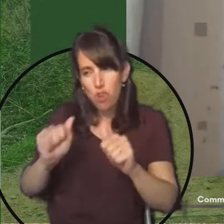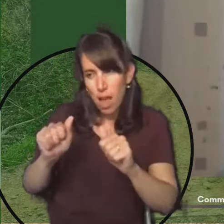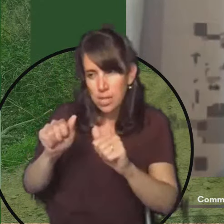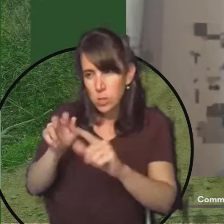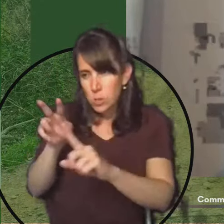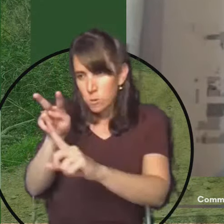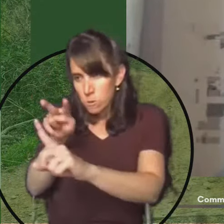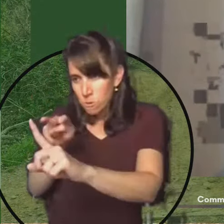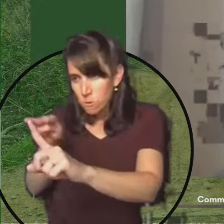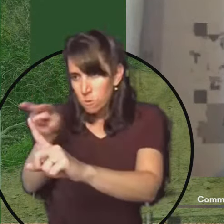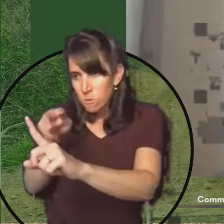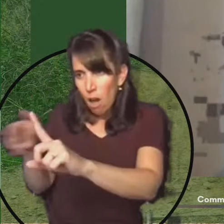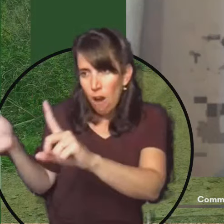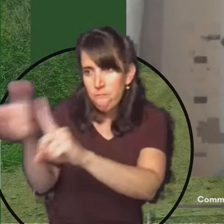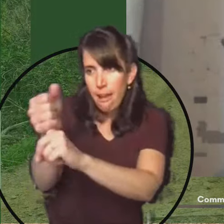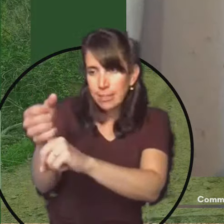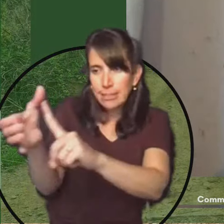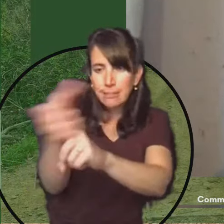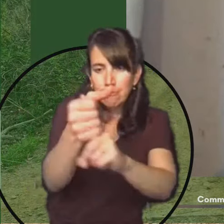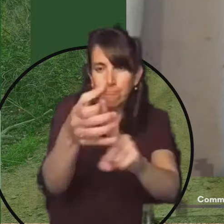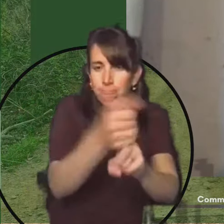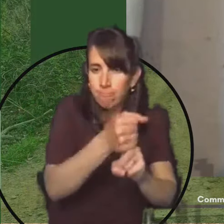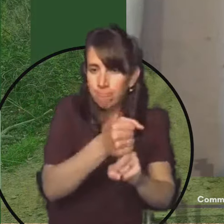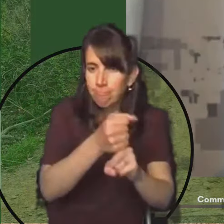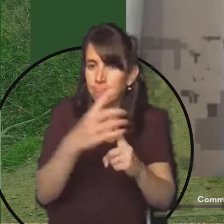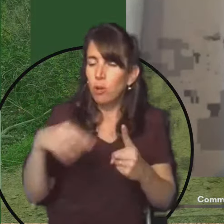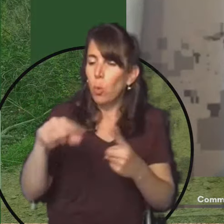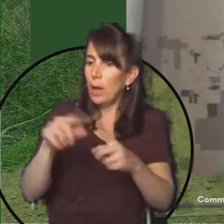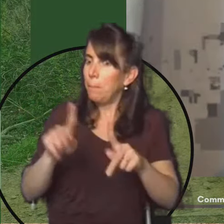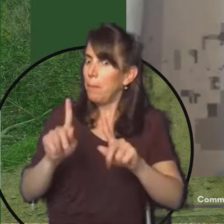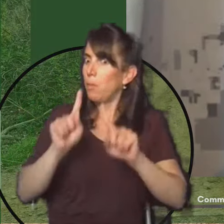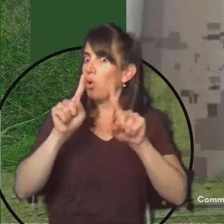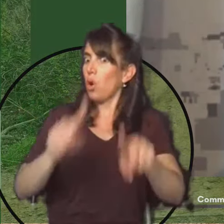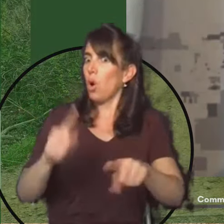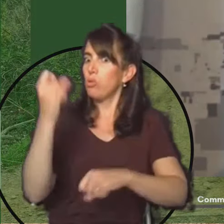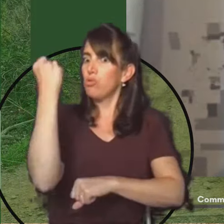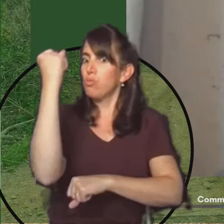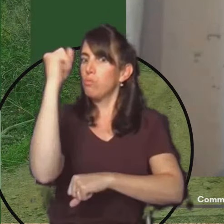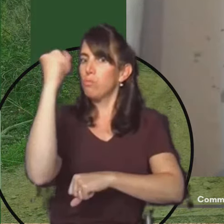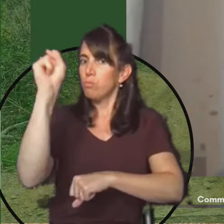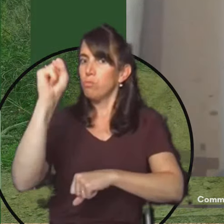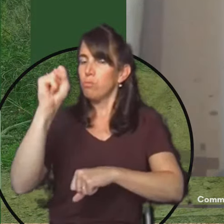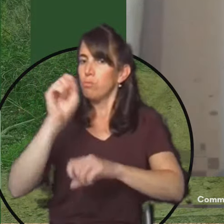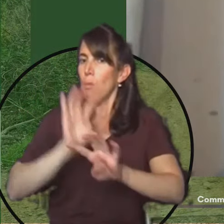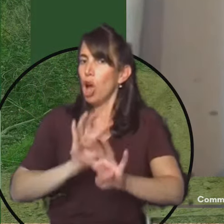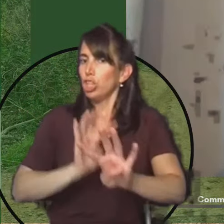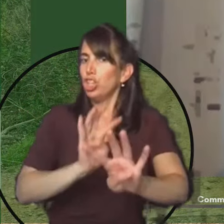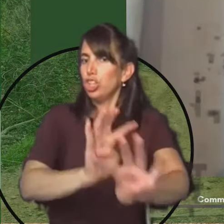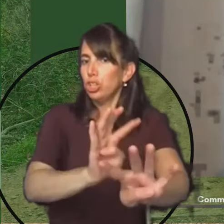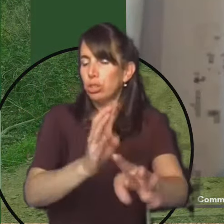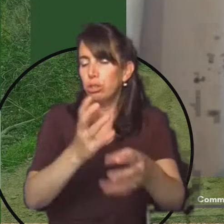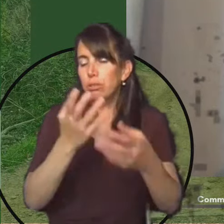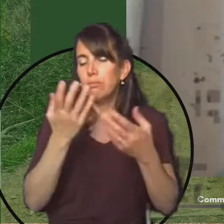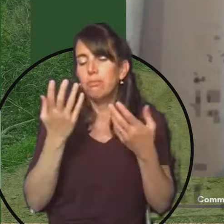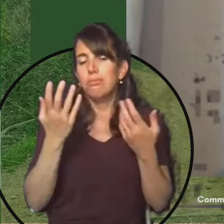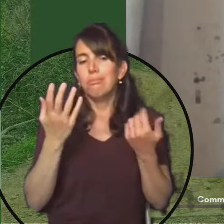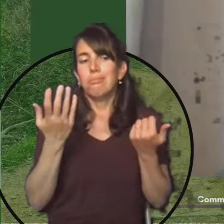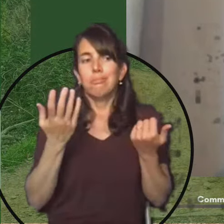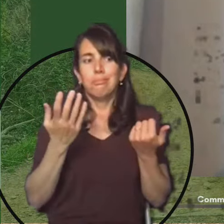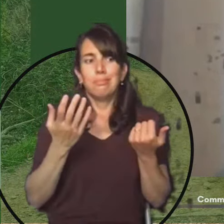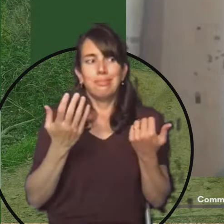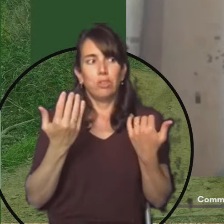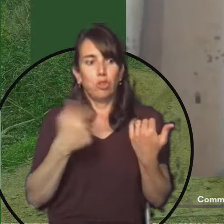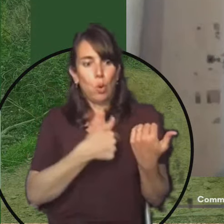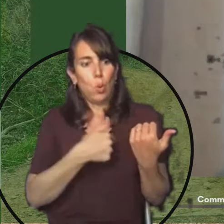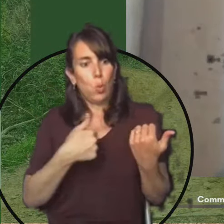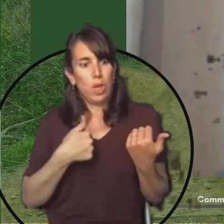those marches and demonstrations. At that particular time, the arrests were geared towards things like things that we were used to, but we would fight back